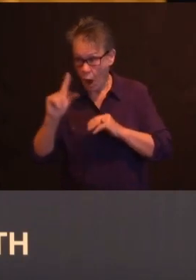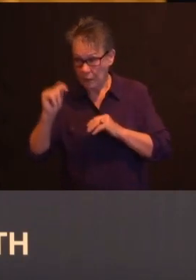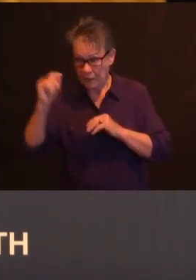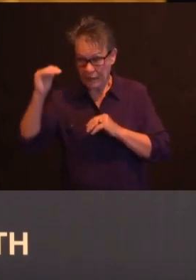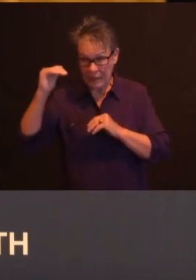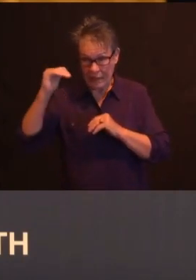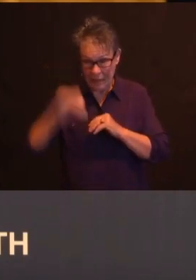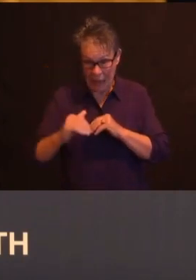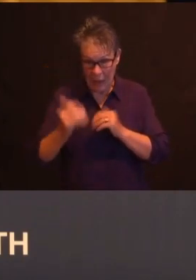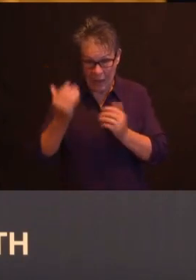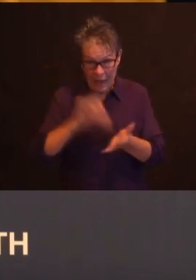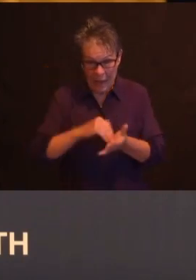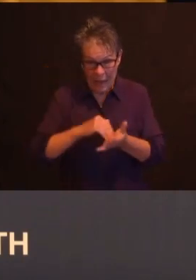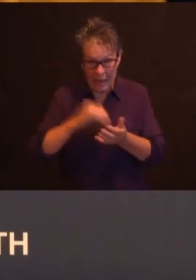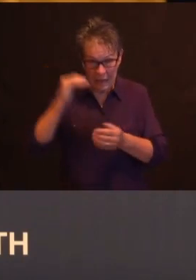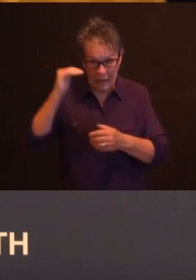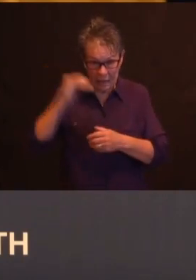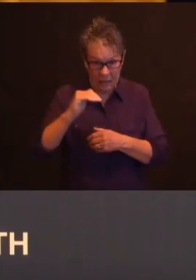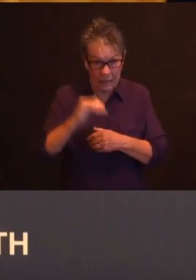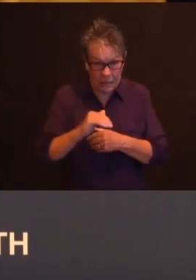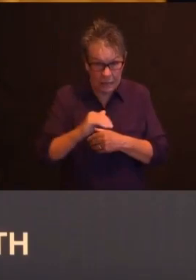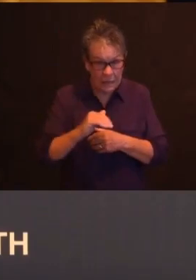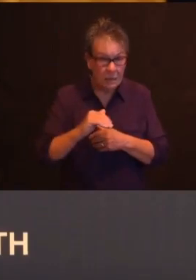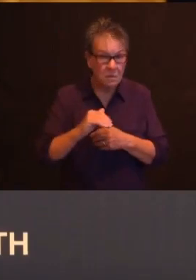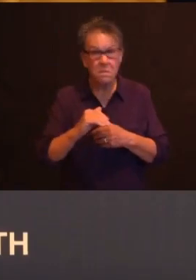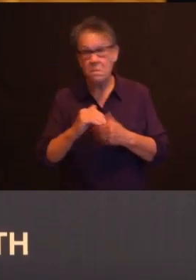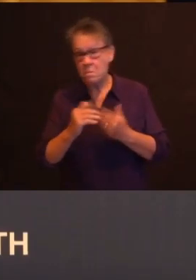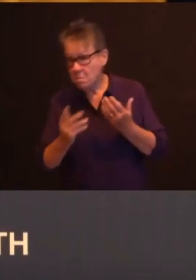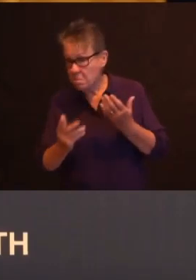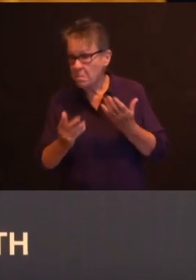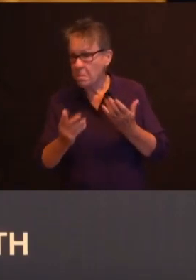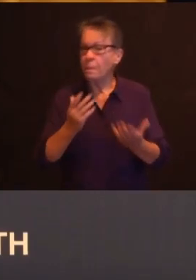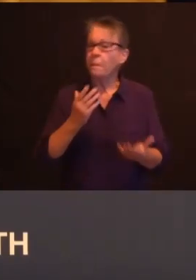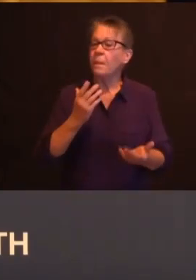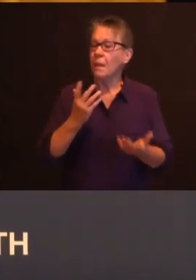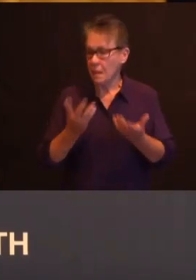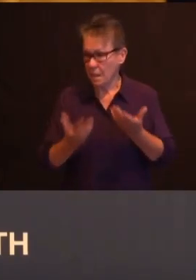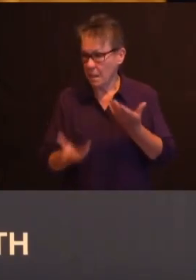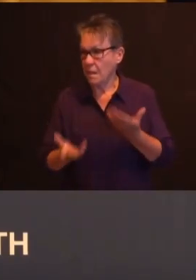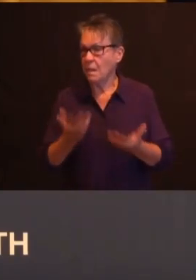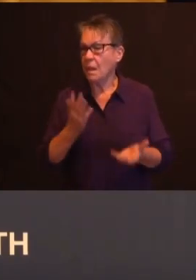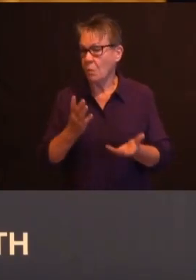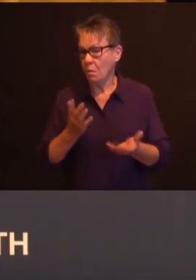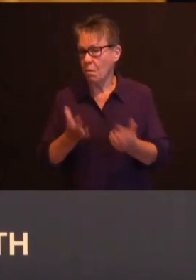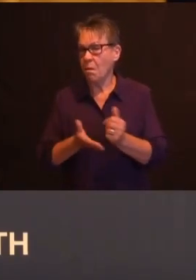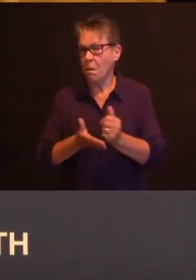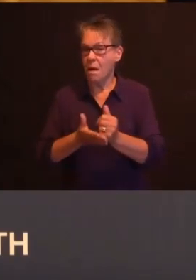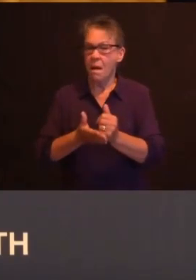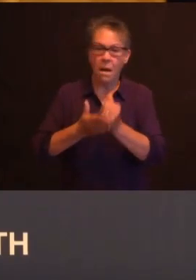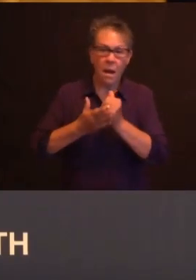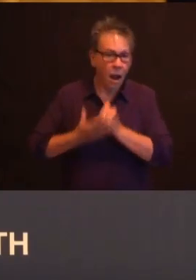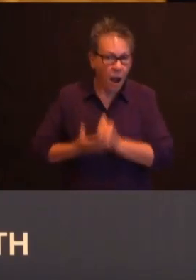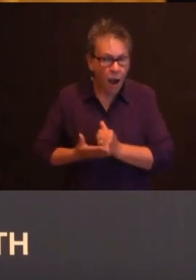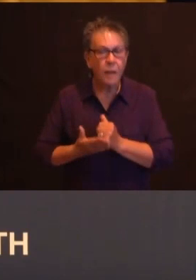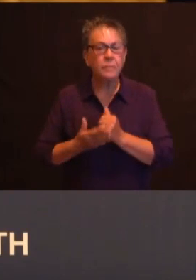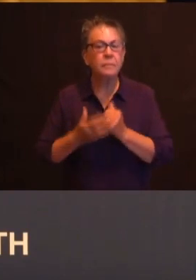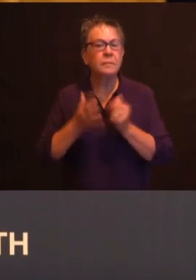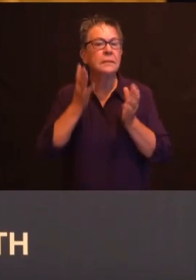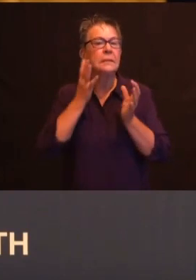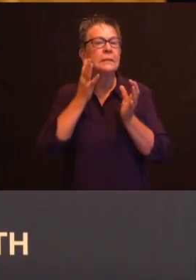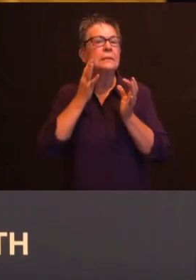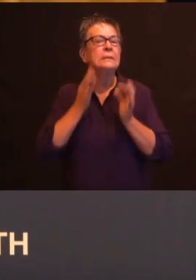spot positivity rates stay down, that will allow us to take some steps that I don't think we feel